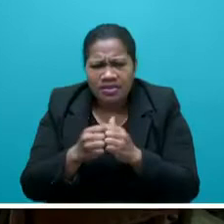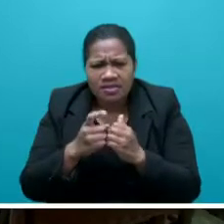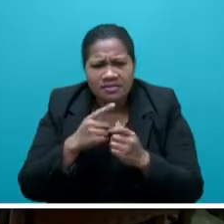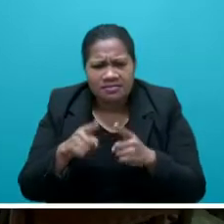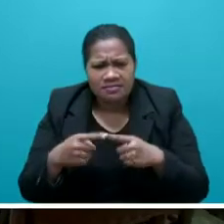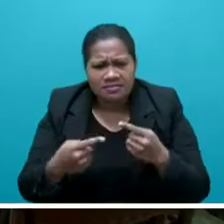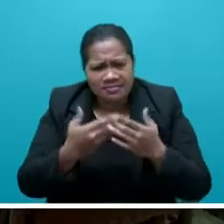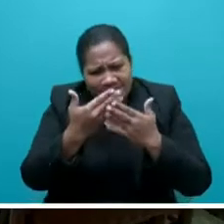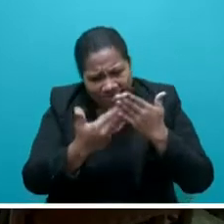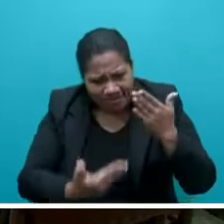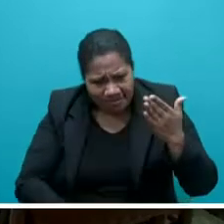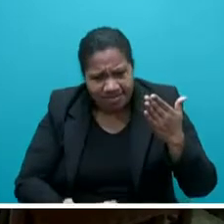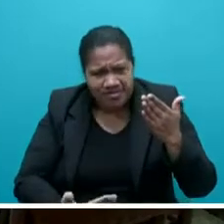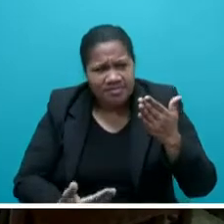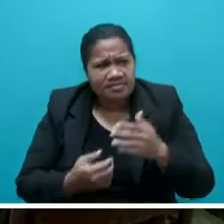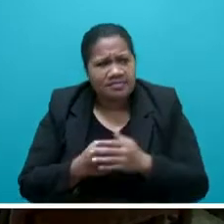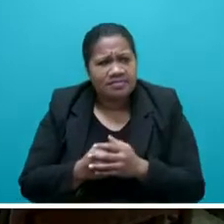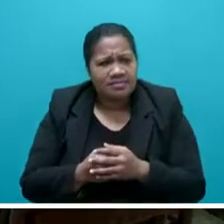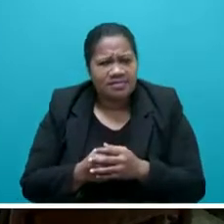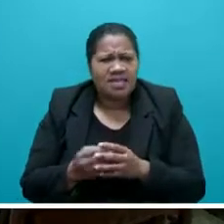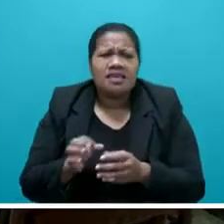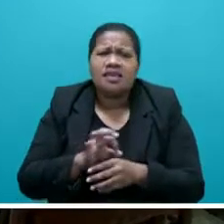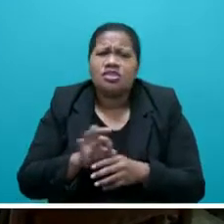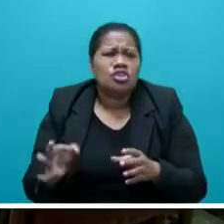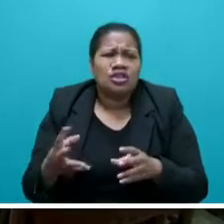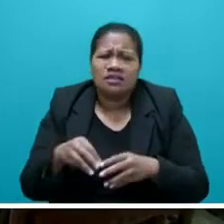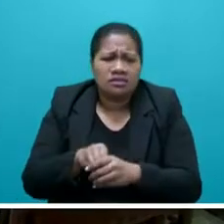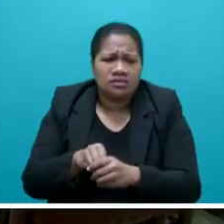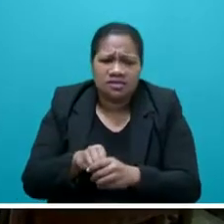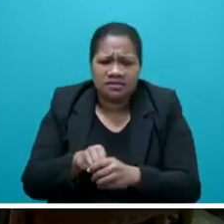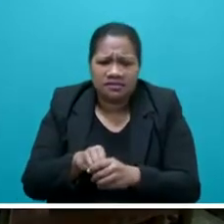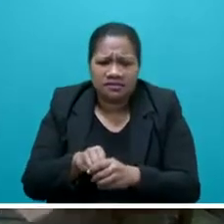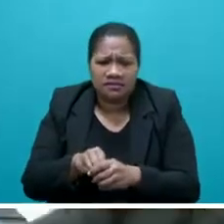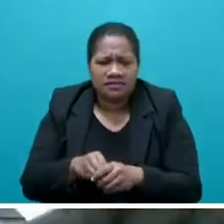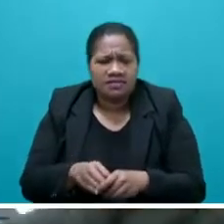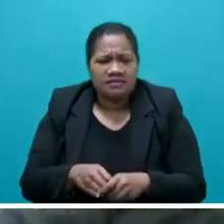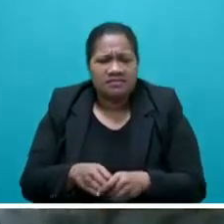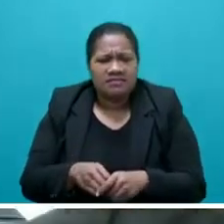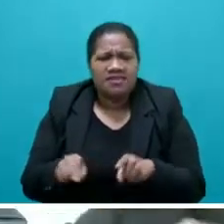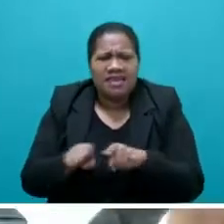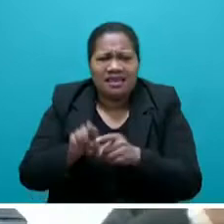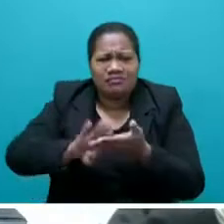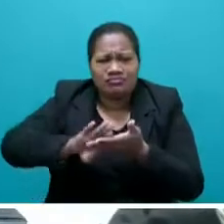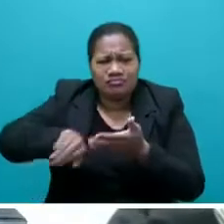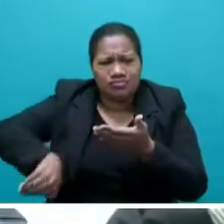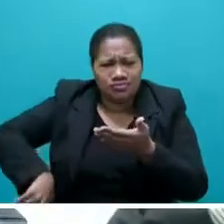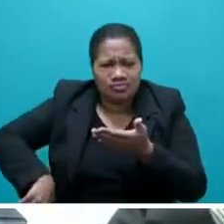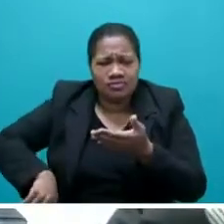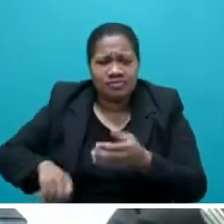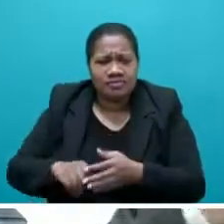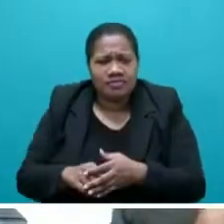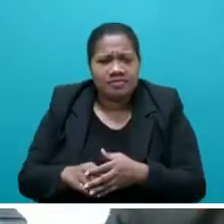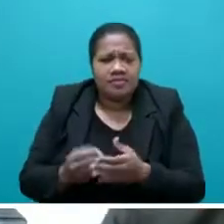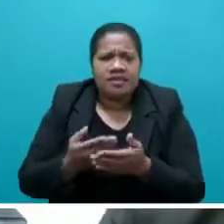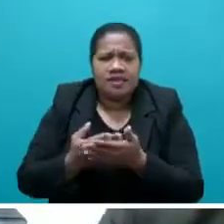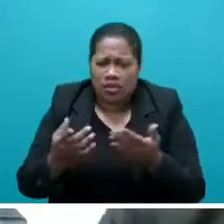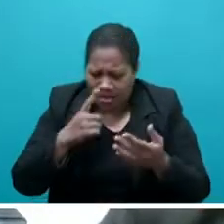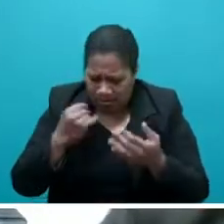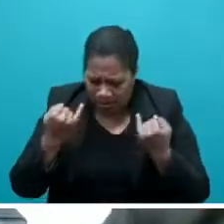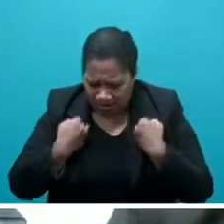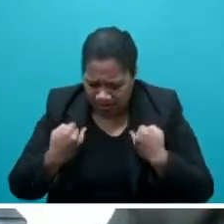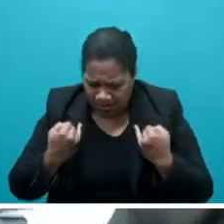completely not inclusive at all, exclusive. An iota of implementation. How do we implement civil, political